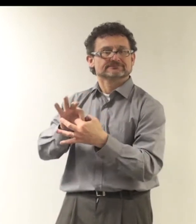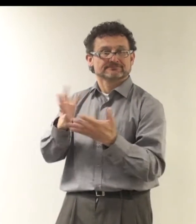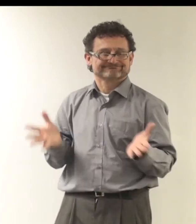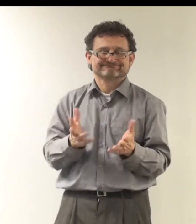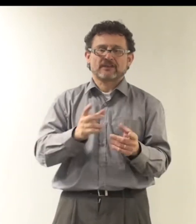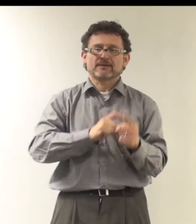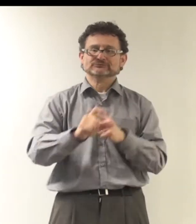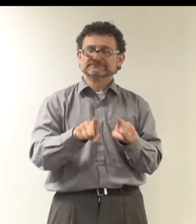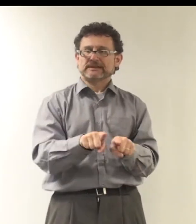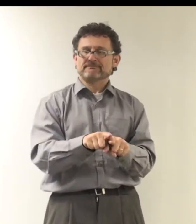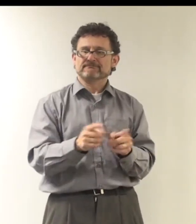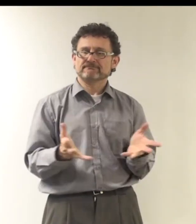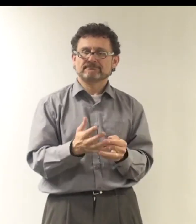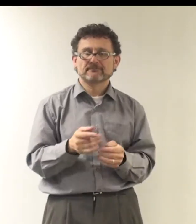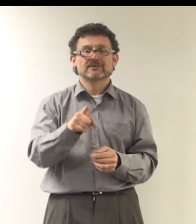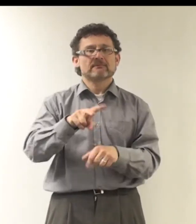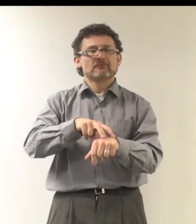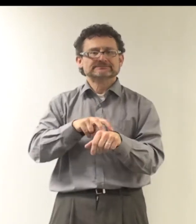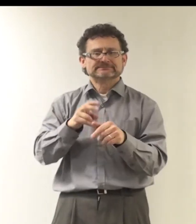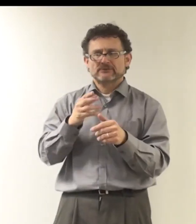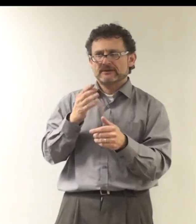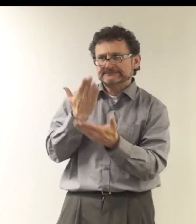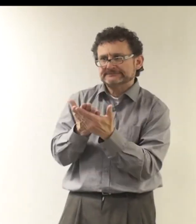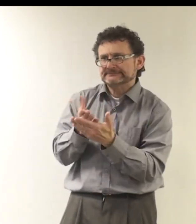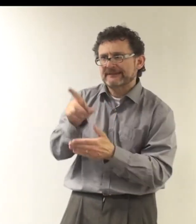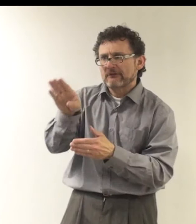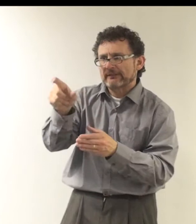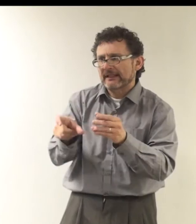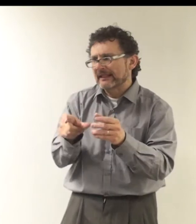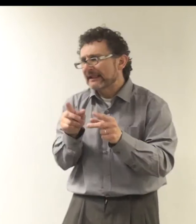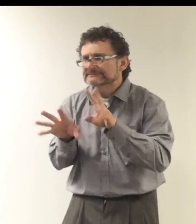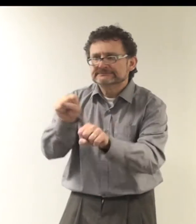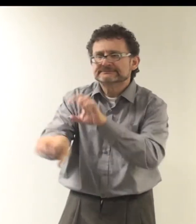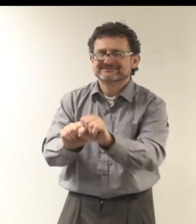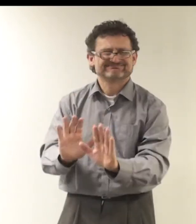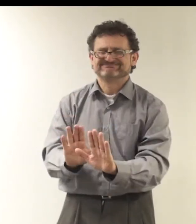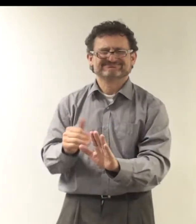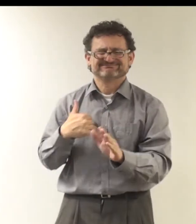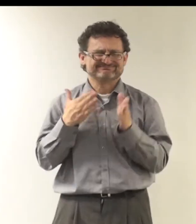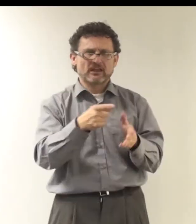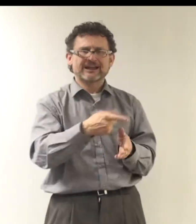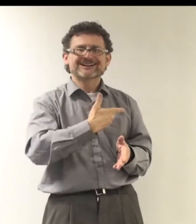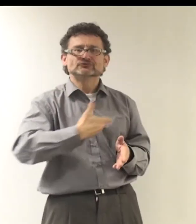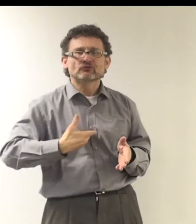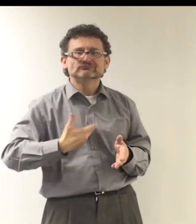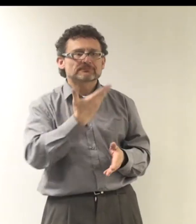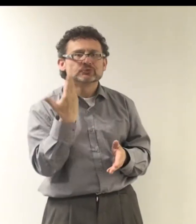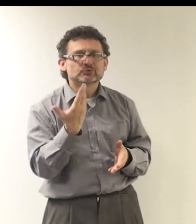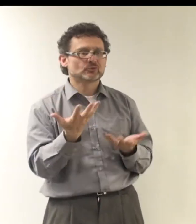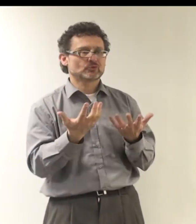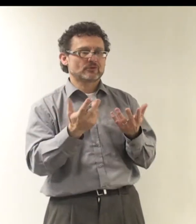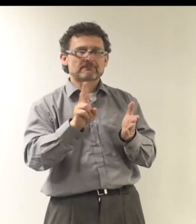as we possibly can and getting them out to as many people. We also need to rebuild the trust between the police and local communities, refocusing on